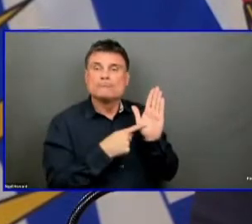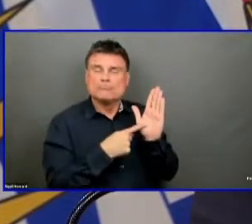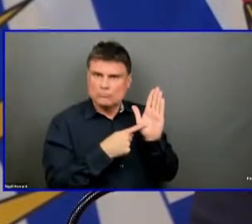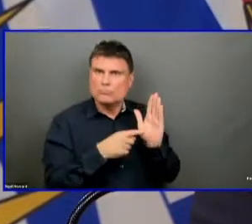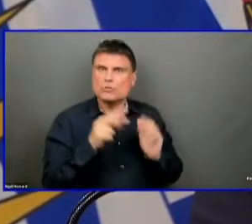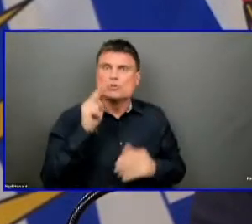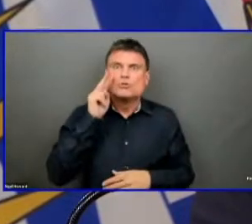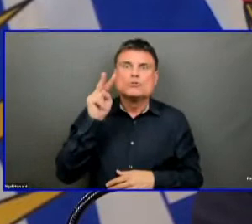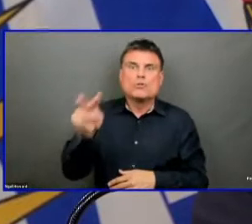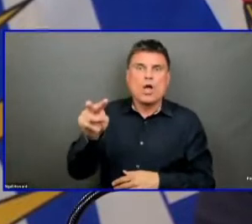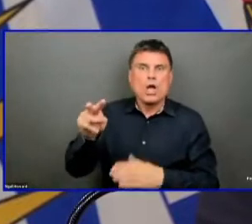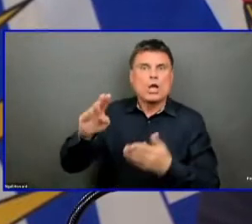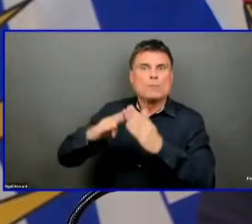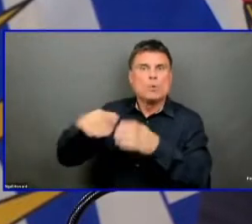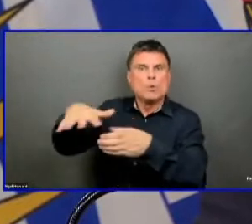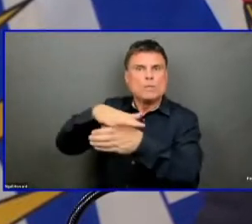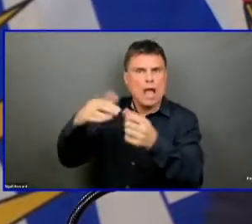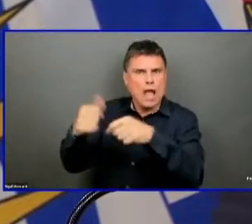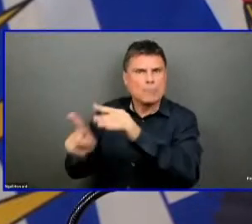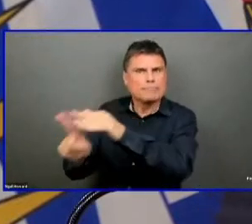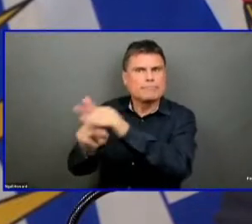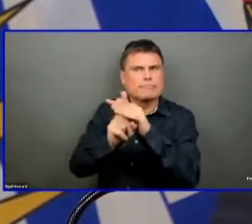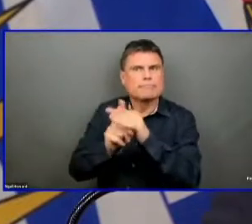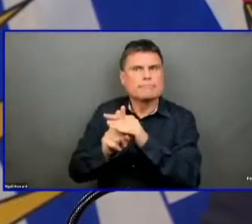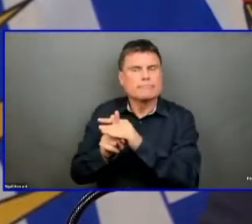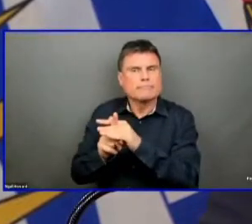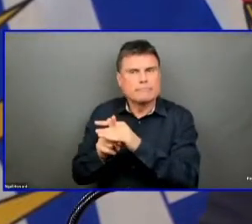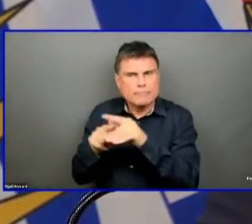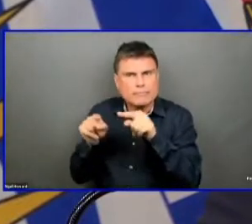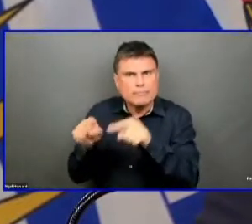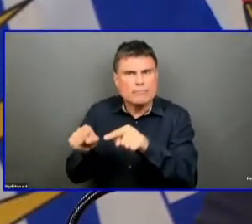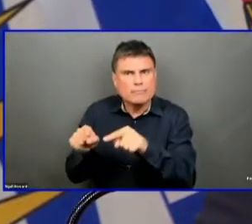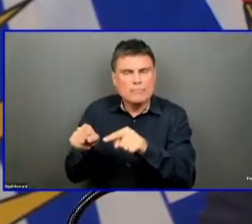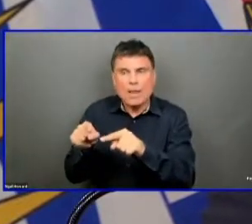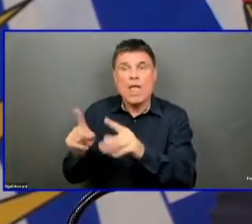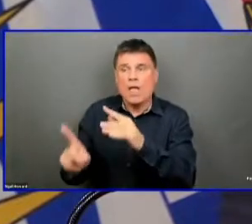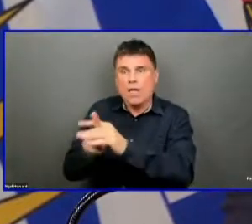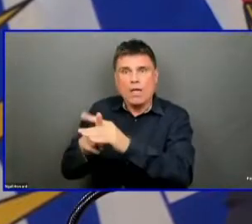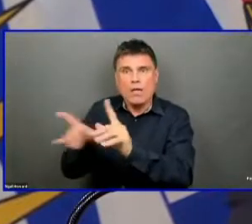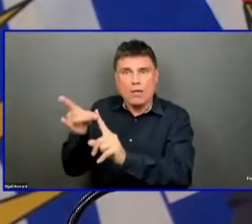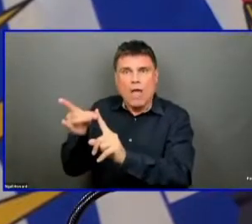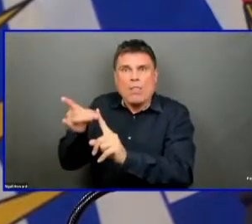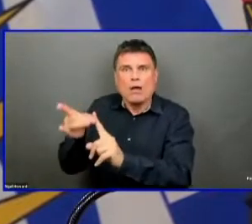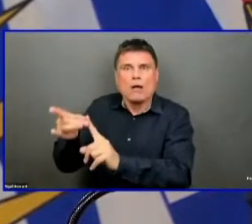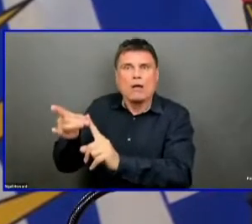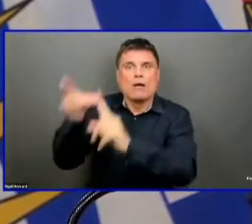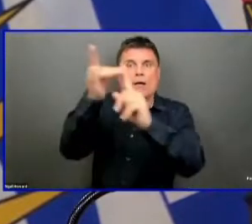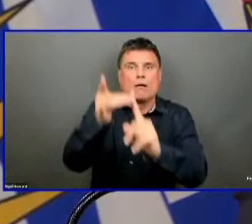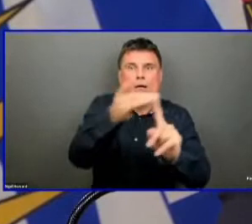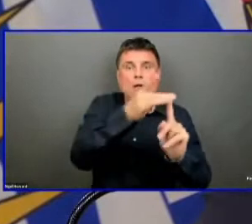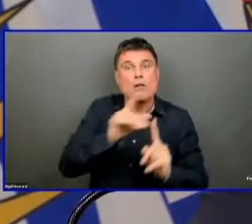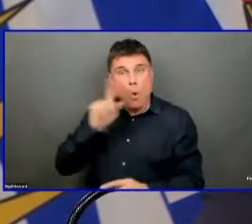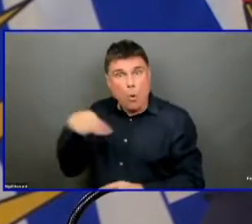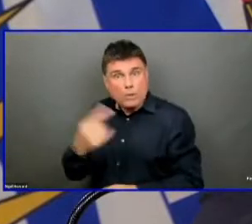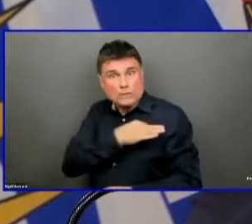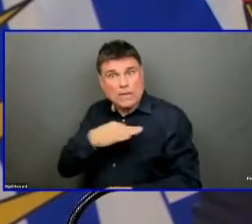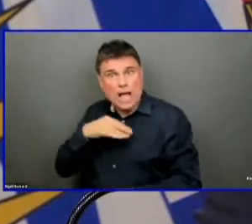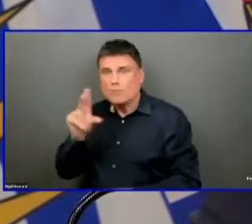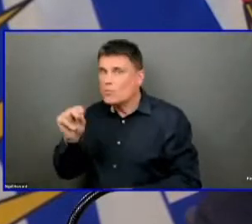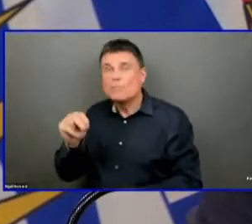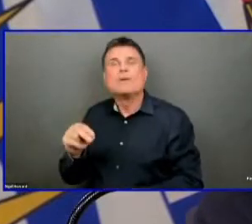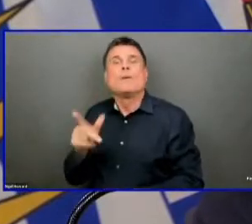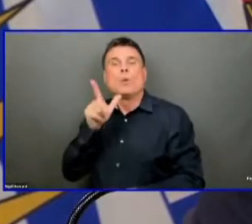those places we saw a lot of transmission both between staff and patrons and between staff and their households. So the